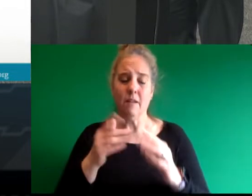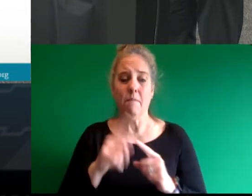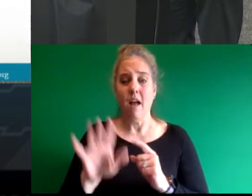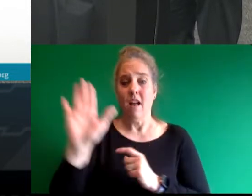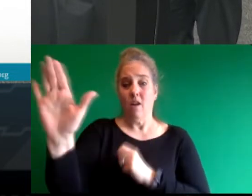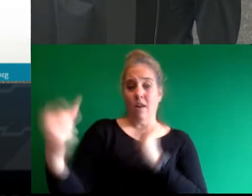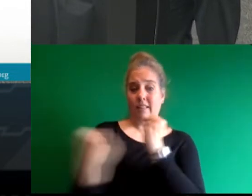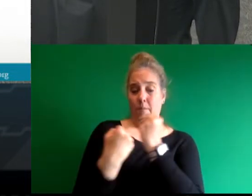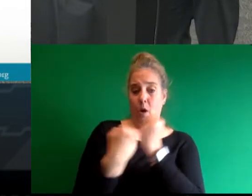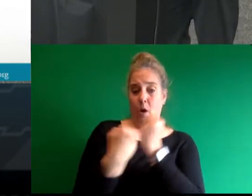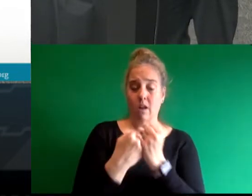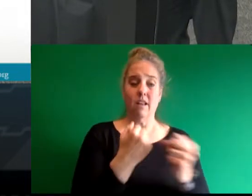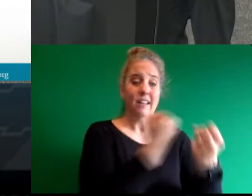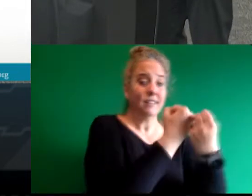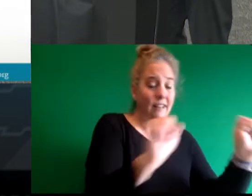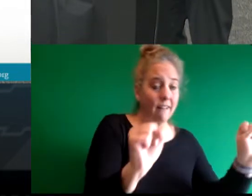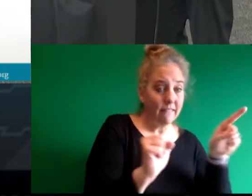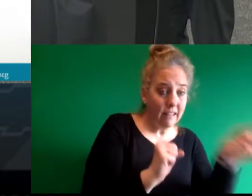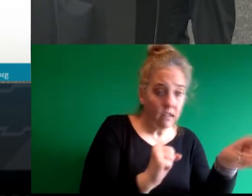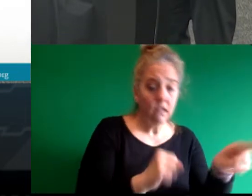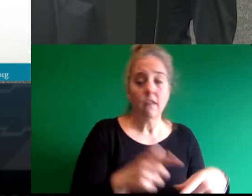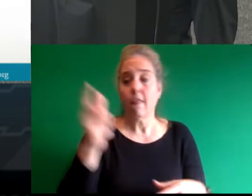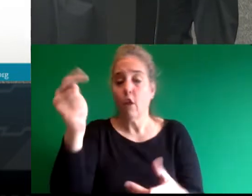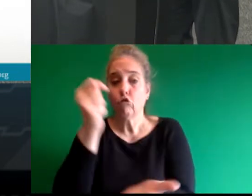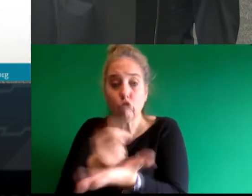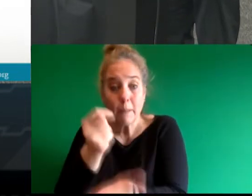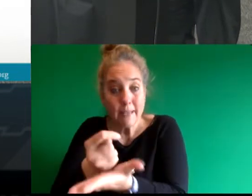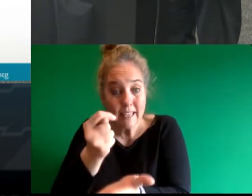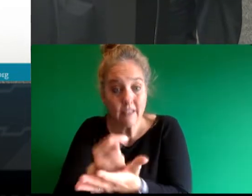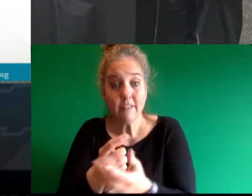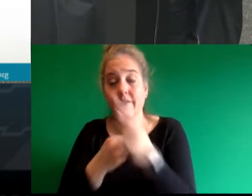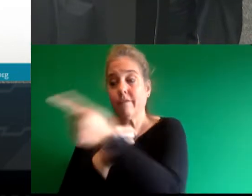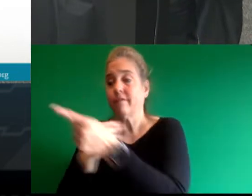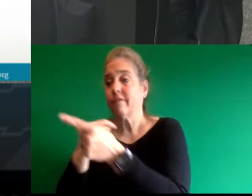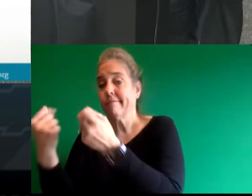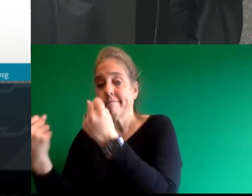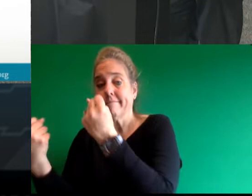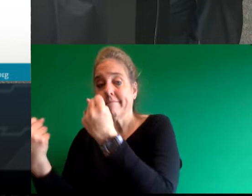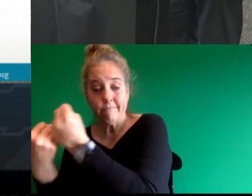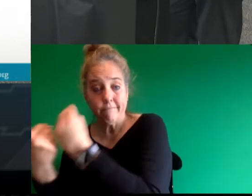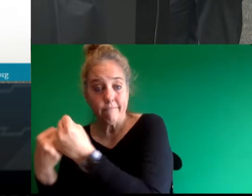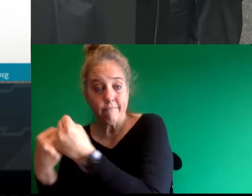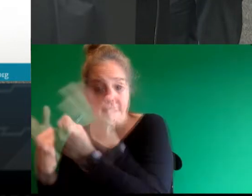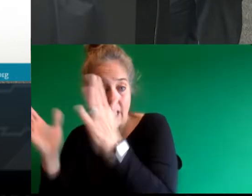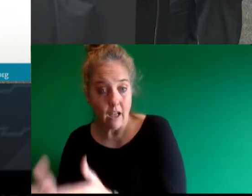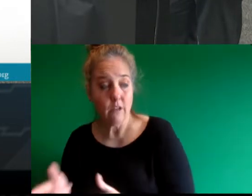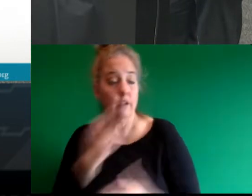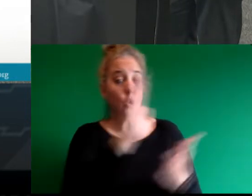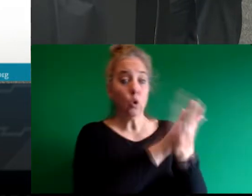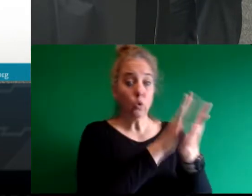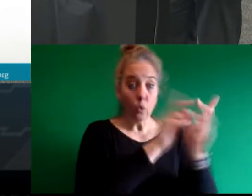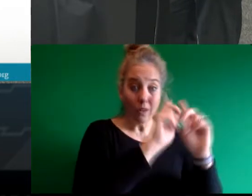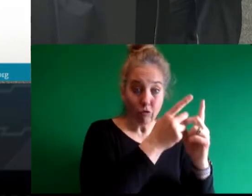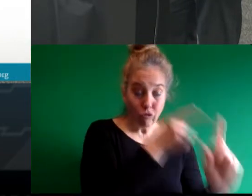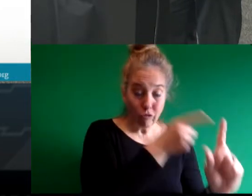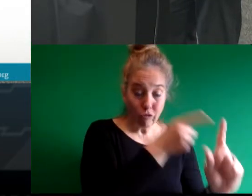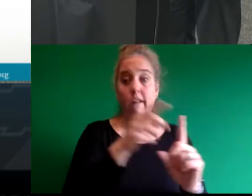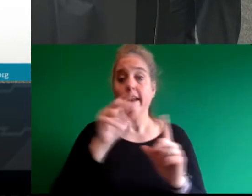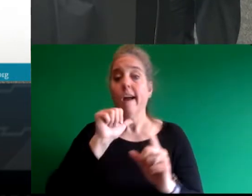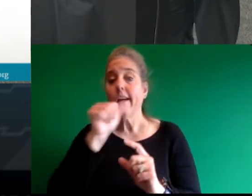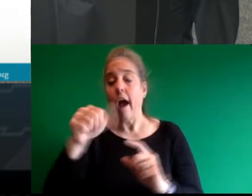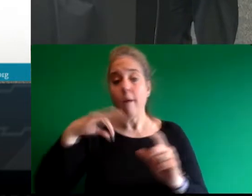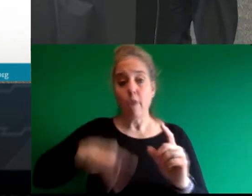providers in our community, but our school districts, our nonprofits, our medically assisted treatment, our partners in mental health,